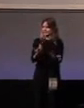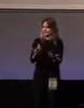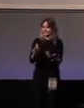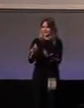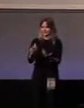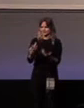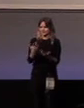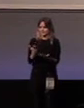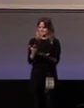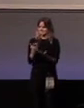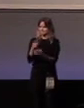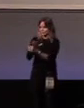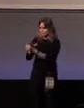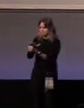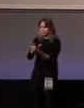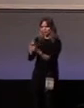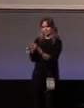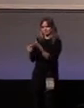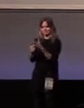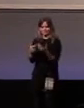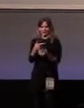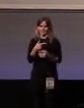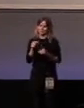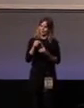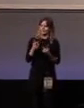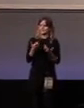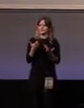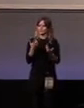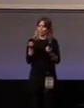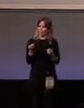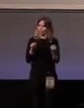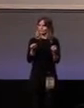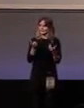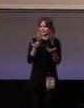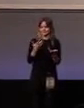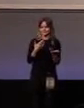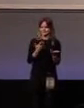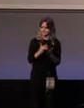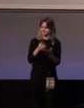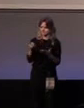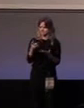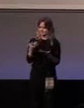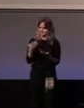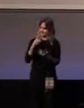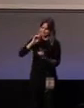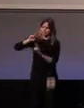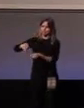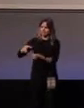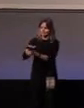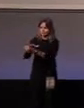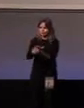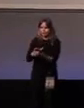ar mobilize en poppy list moratorium testjes te argumenteren oké we beginnen